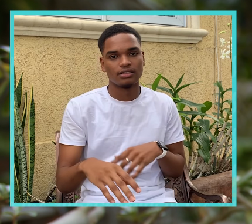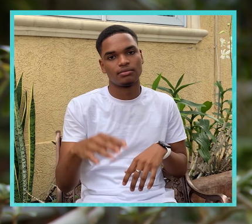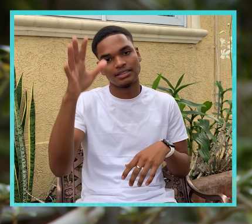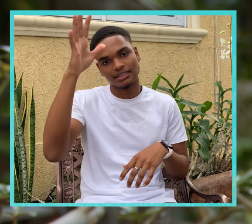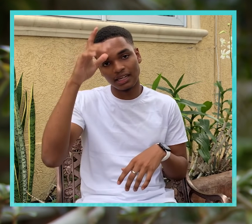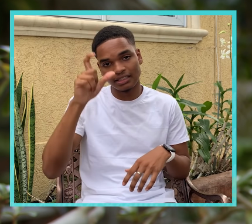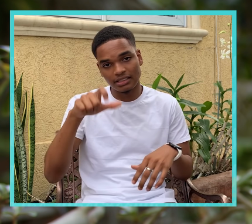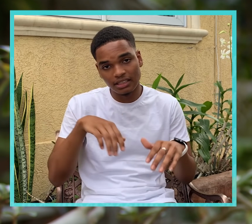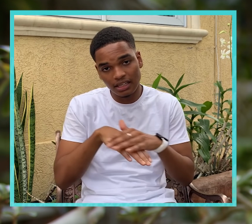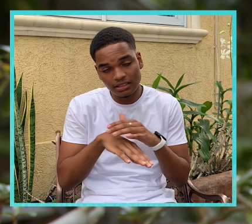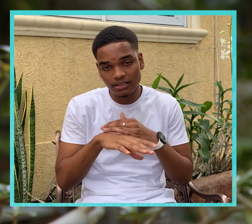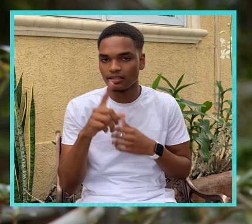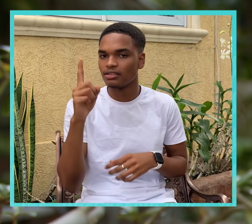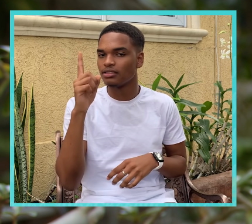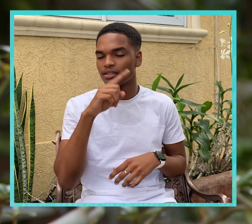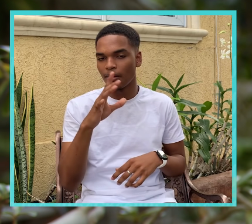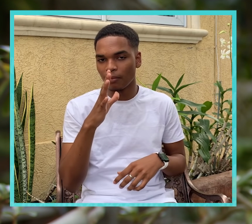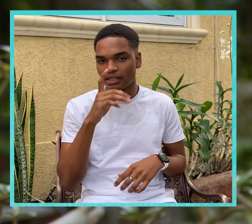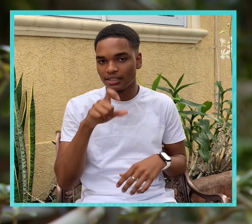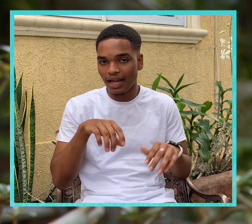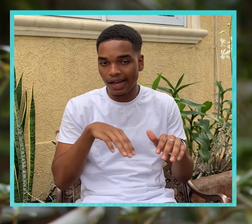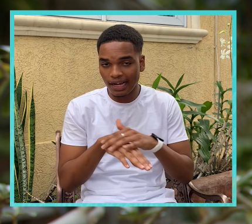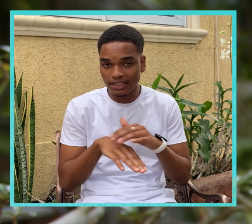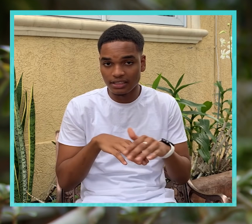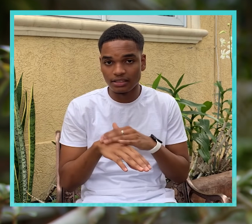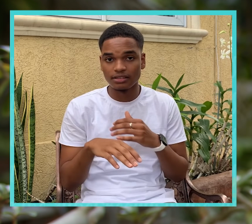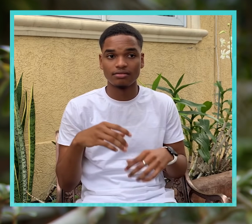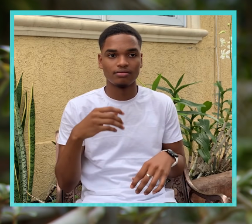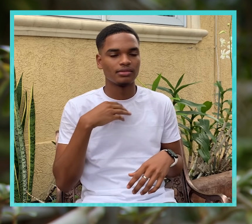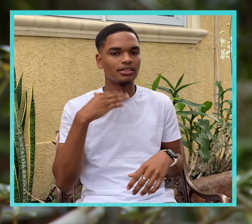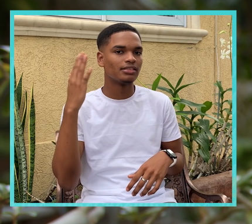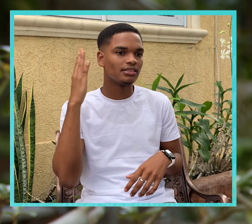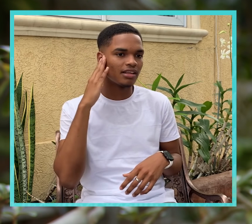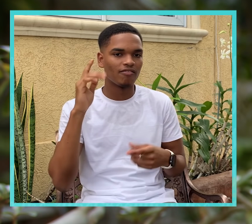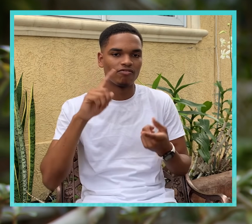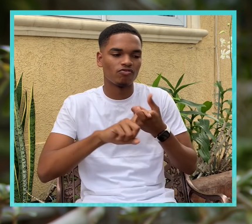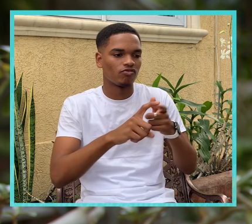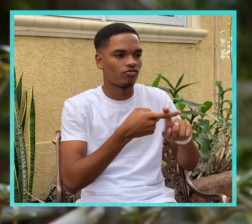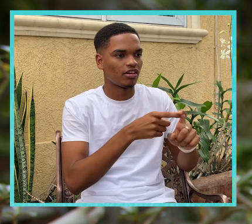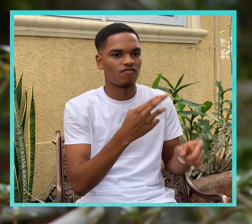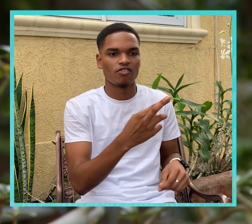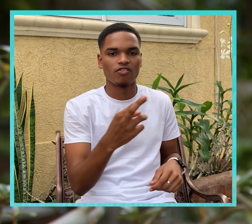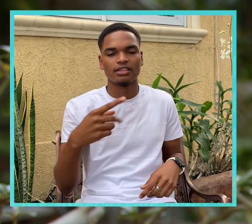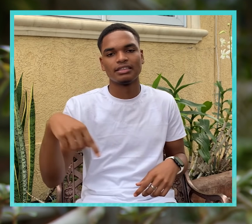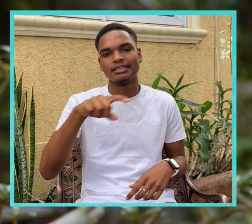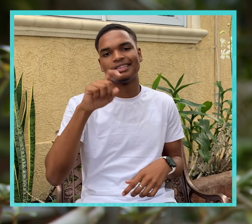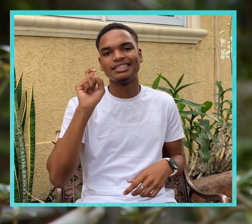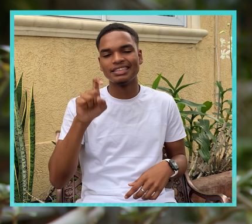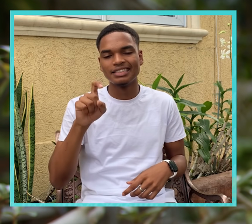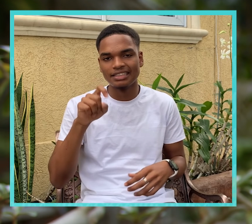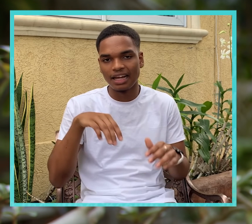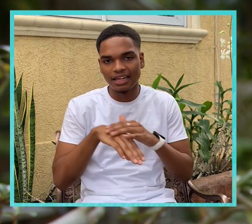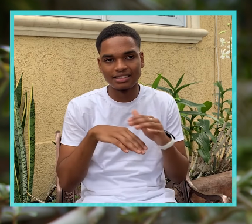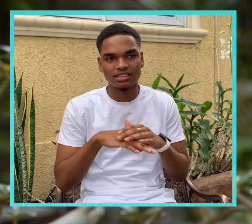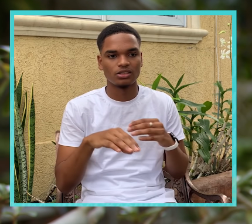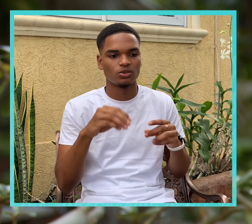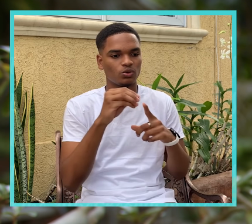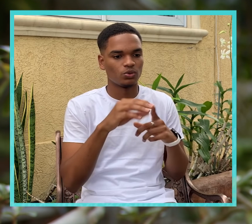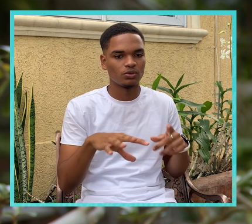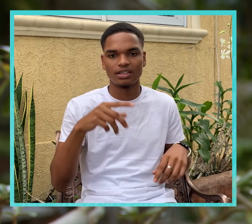the access. My stepmother needs the access. My deaf friends need the access. My deaf students, the kids.